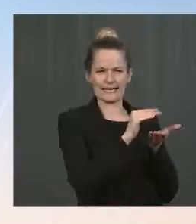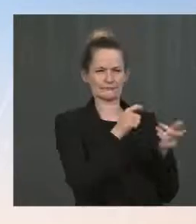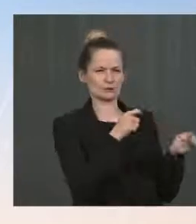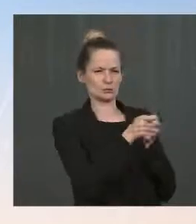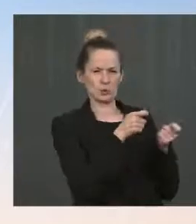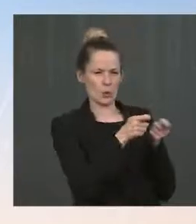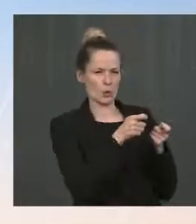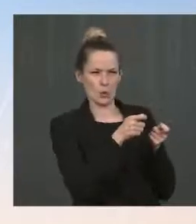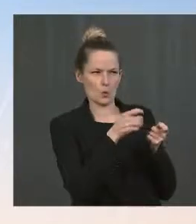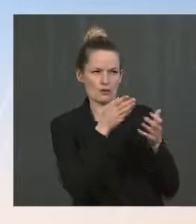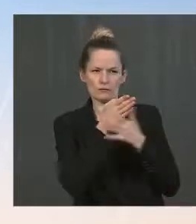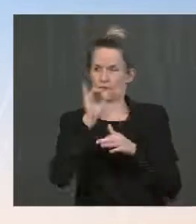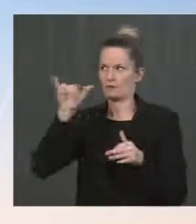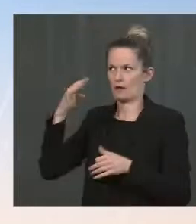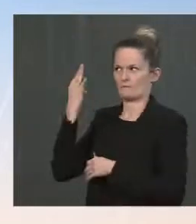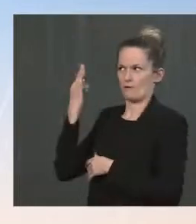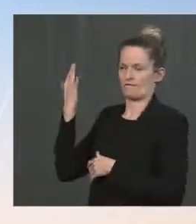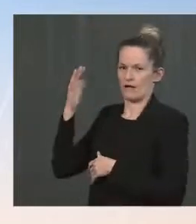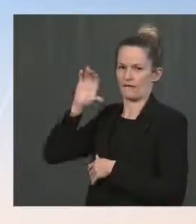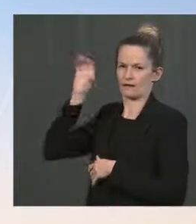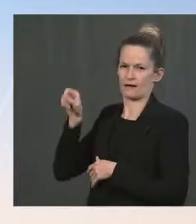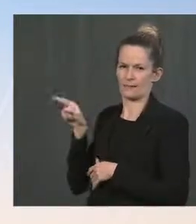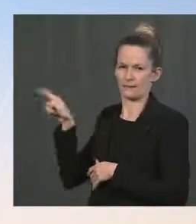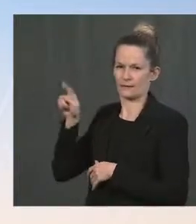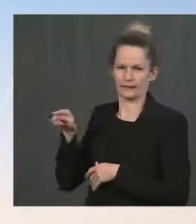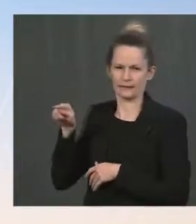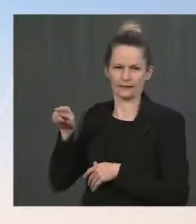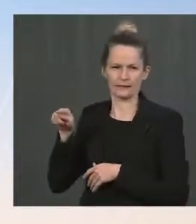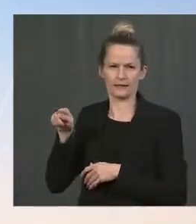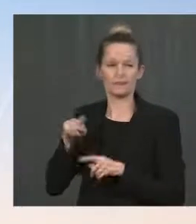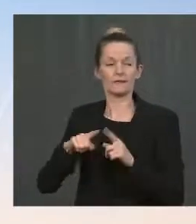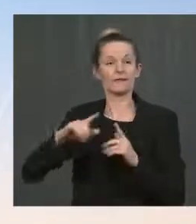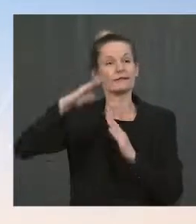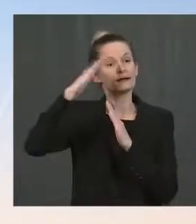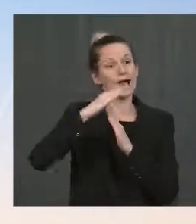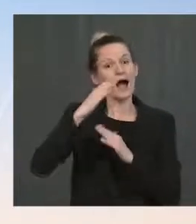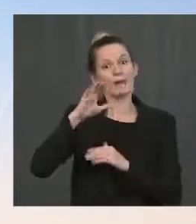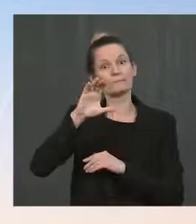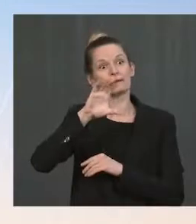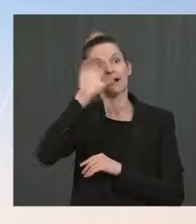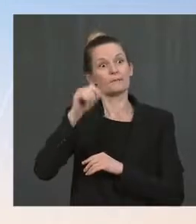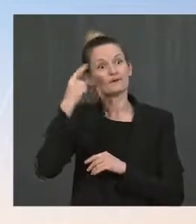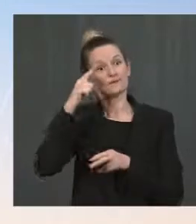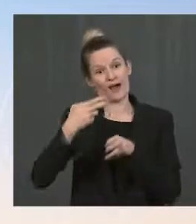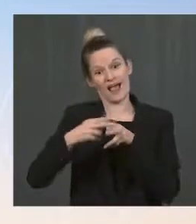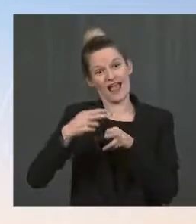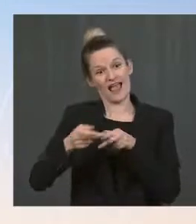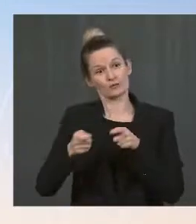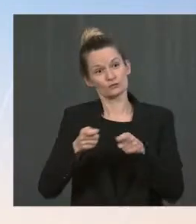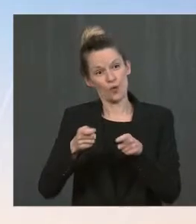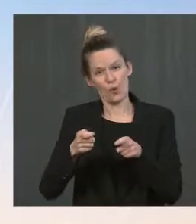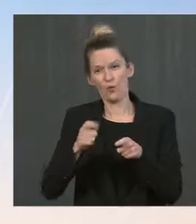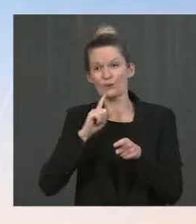processors there control about 30% of the market. And what we've seen is that